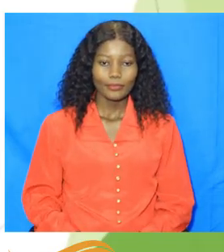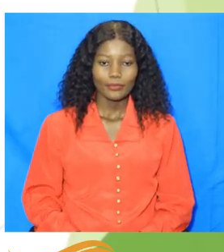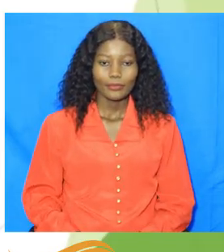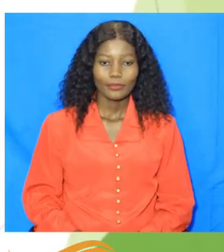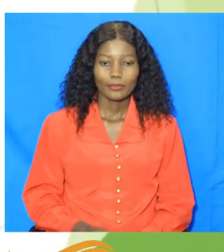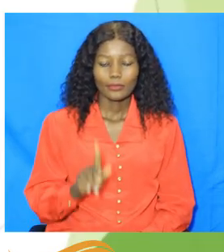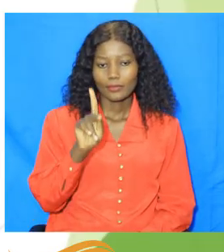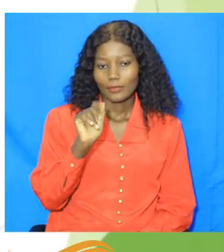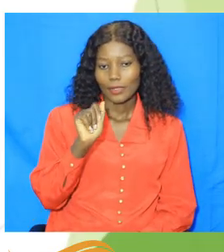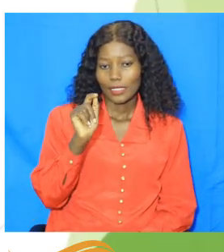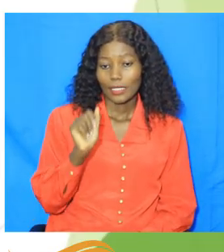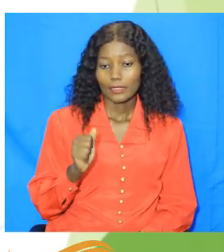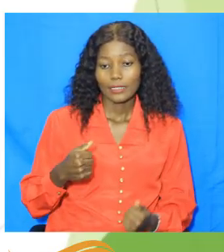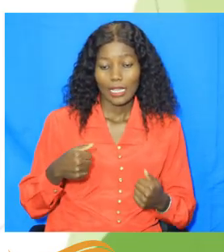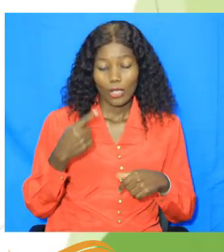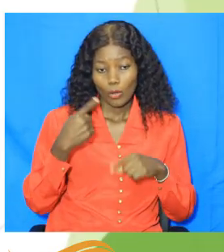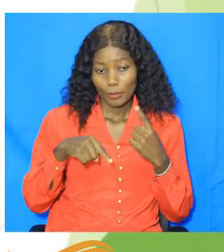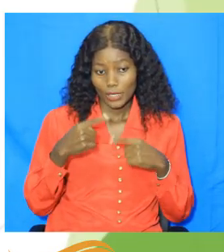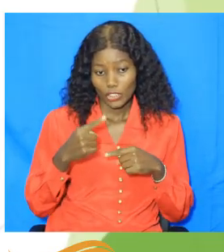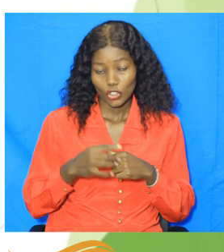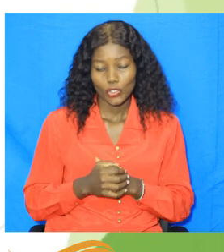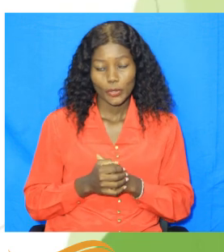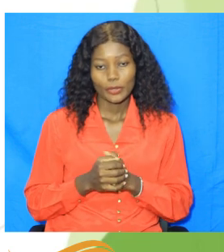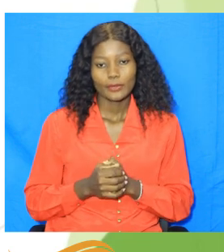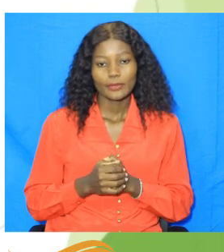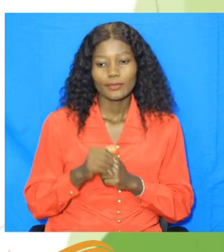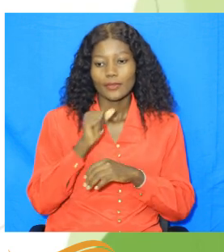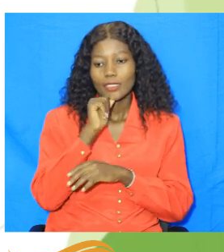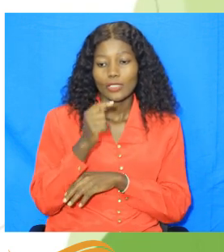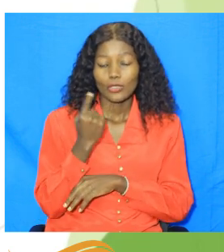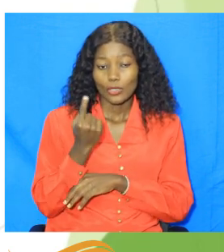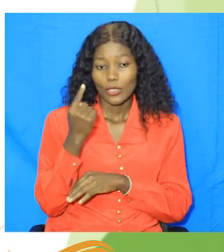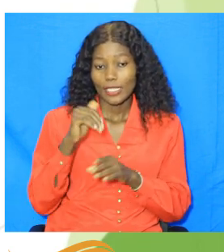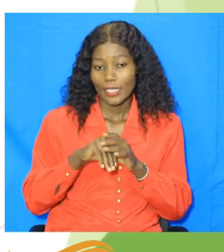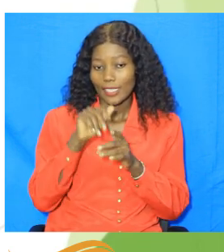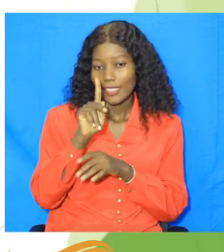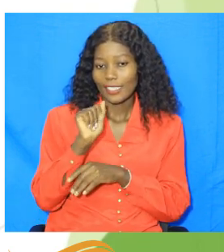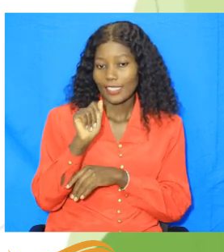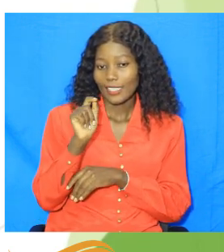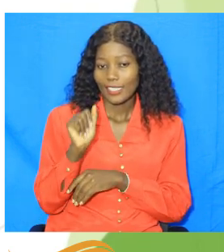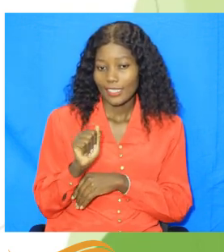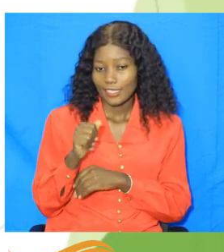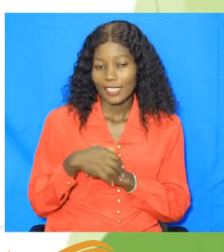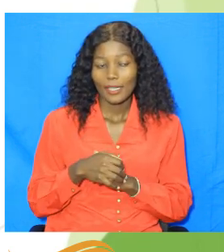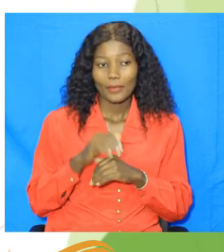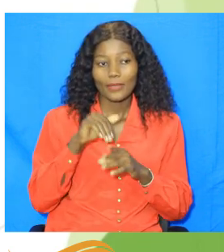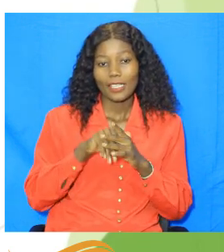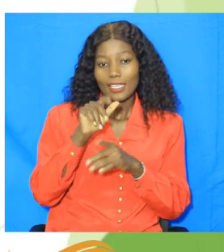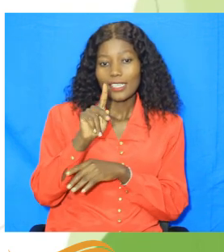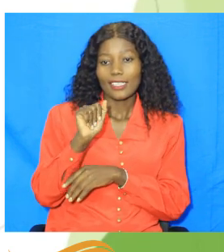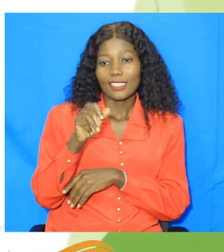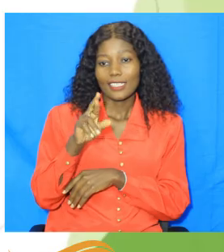So kata competition, um, not only in kata, in karate in